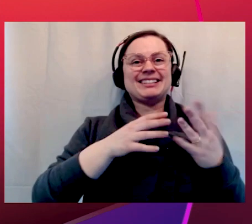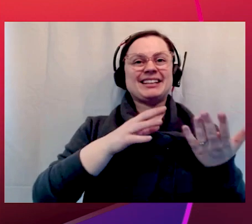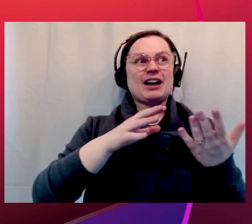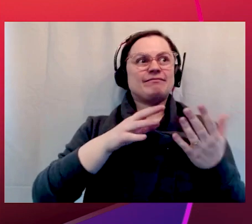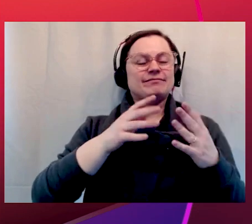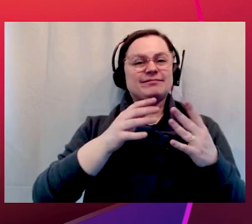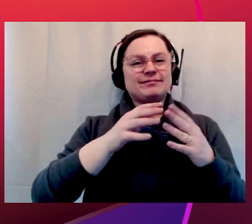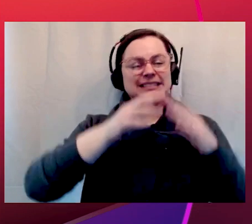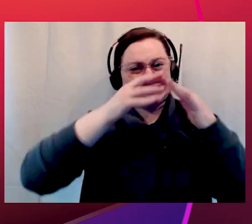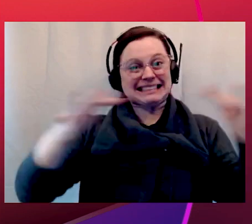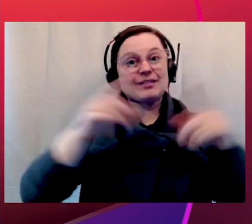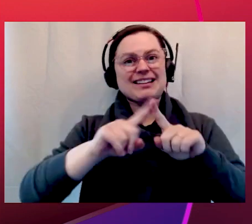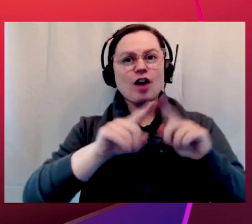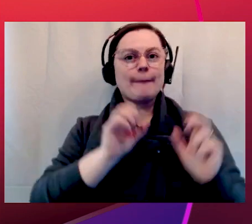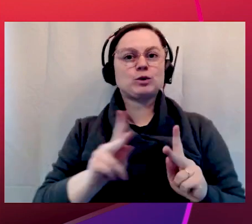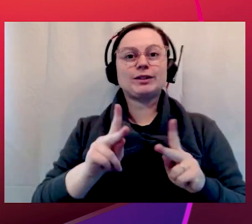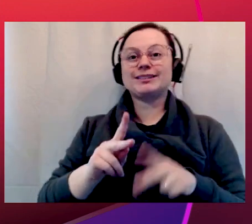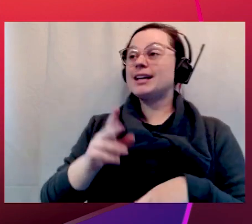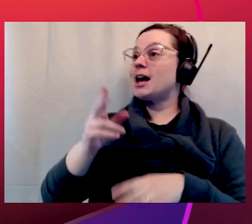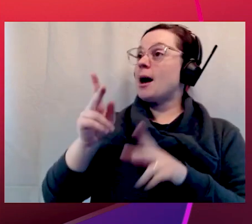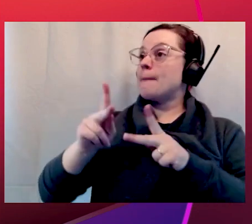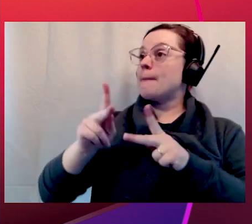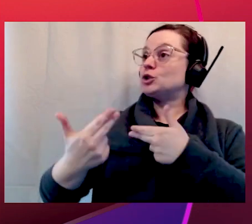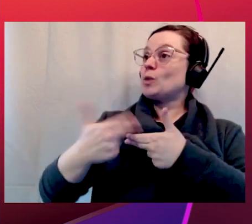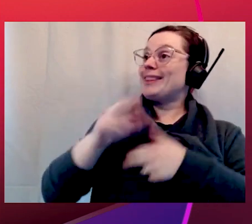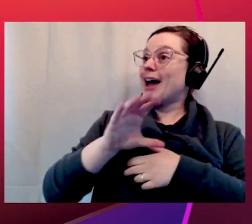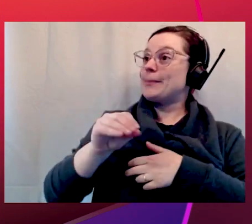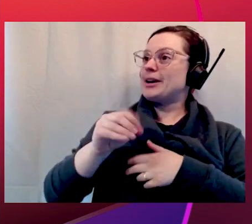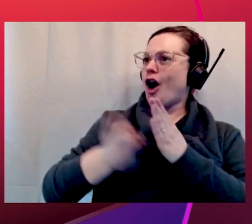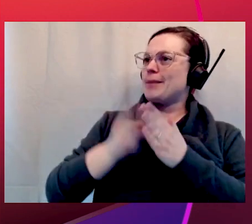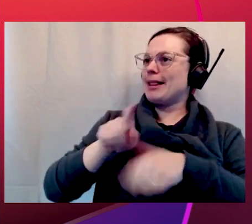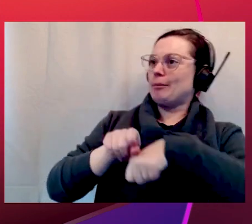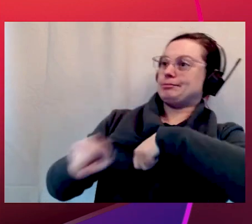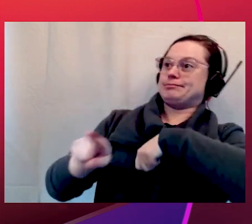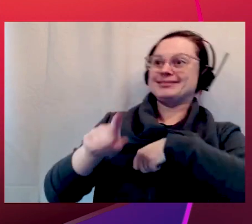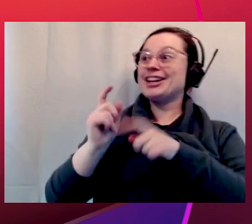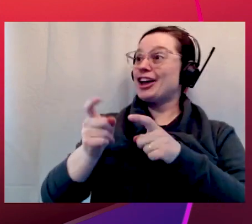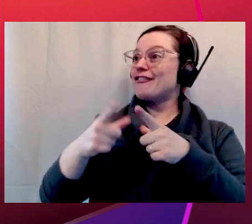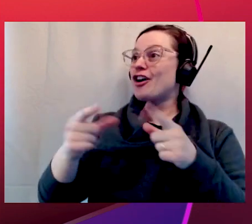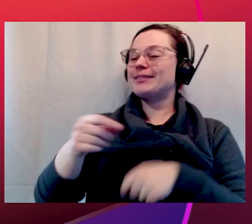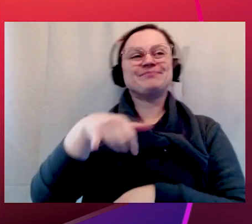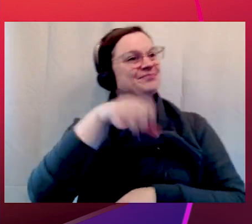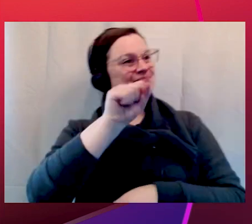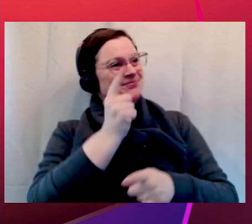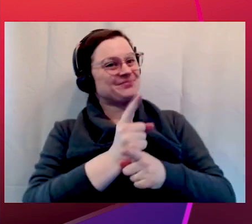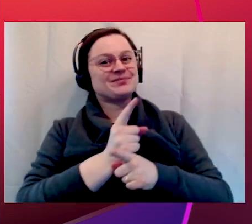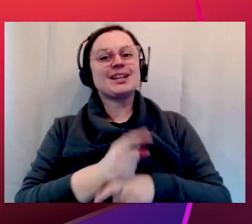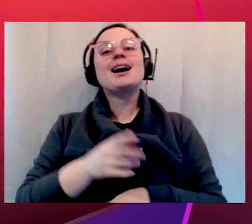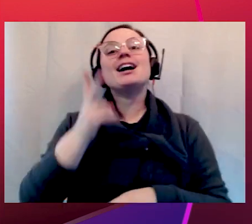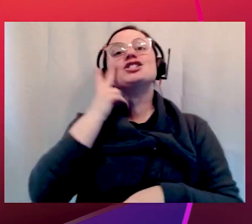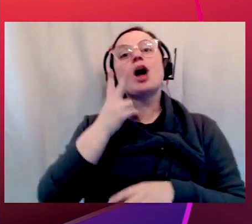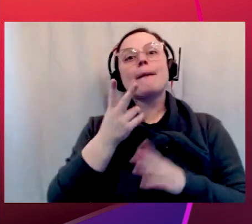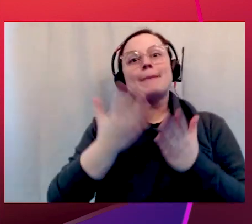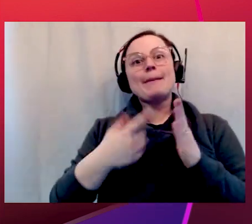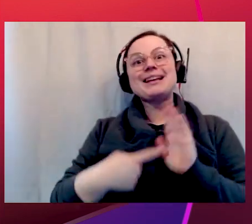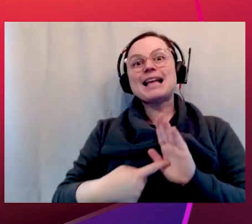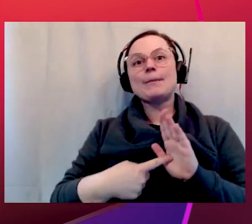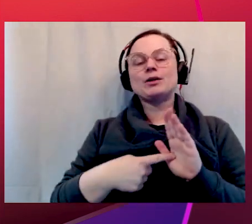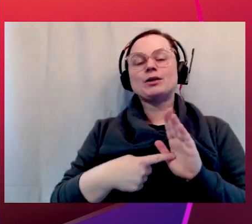automatically send them Amazon gift card. Yeah. That's pretty cool. Yeah, I think I saw the example of like maybe a new bank account, but we've